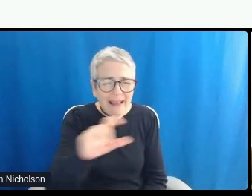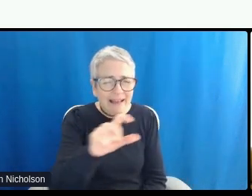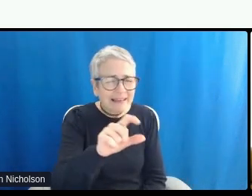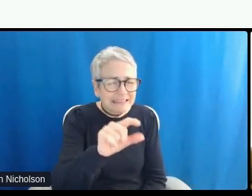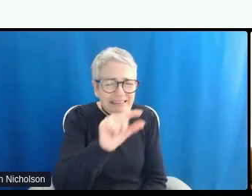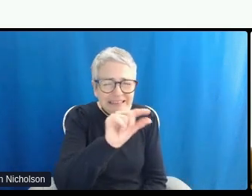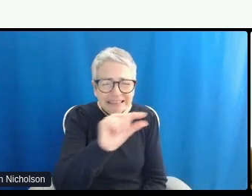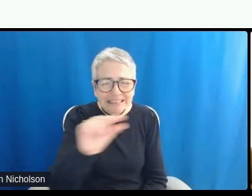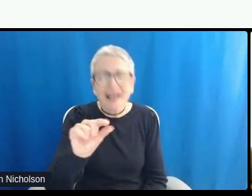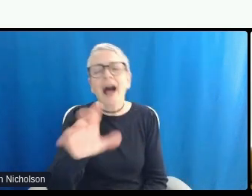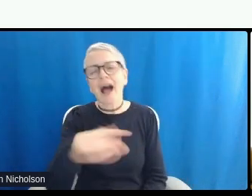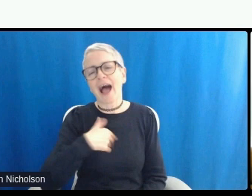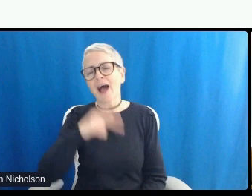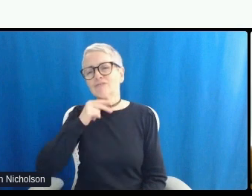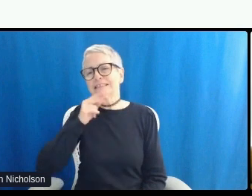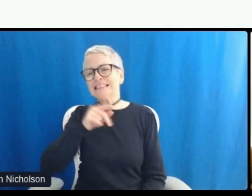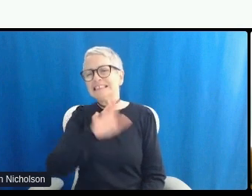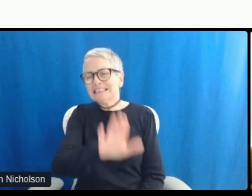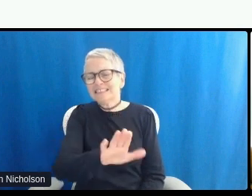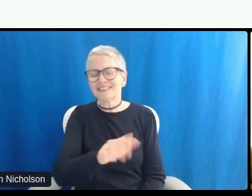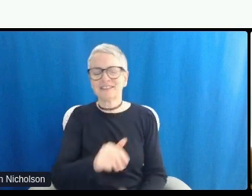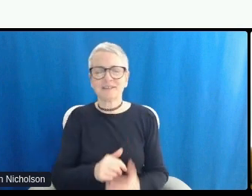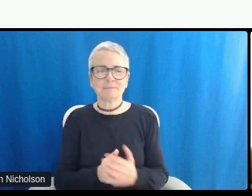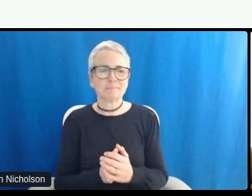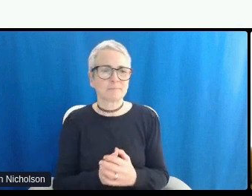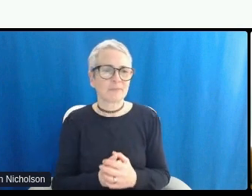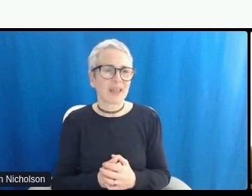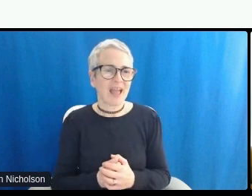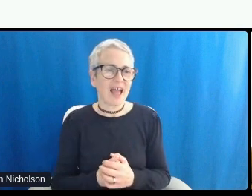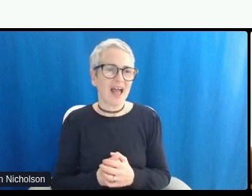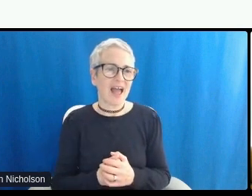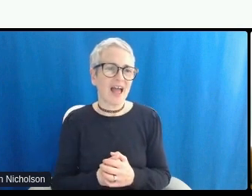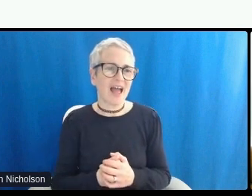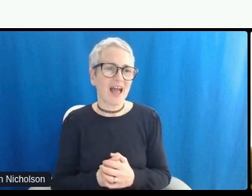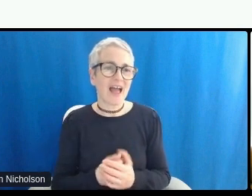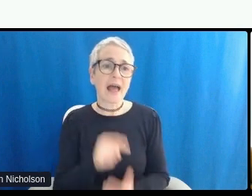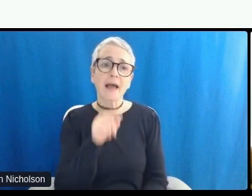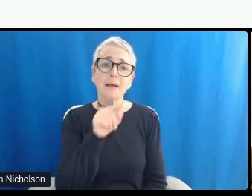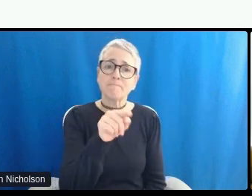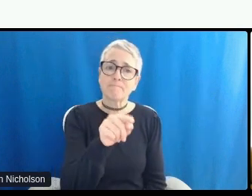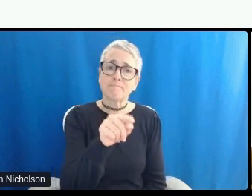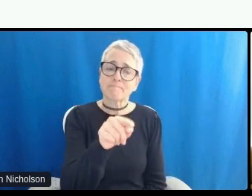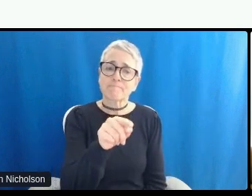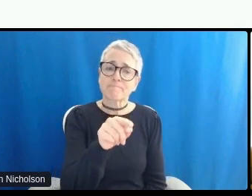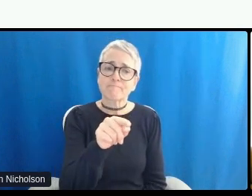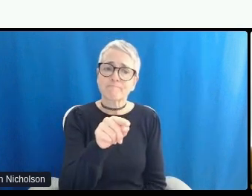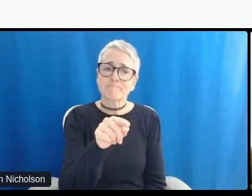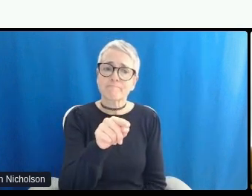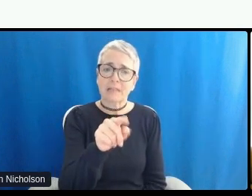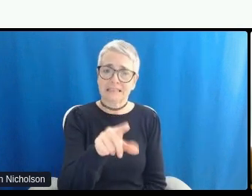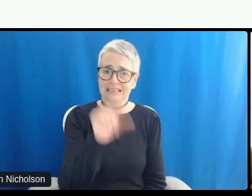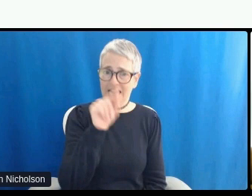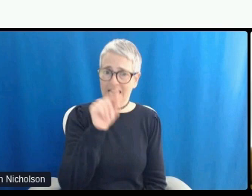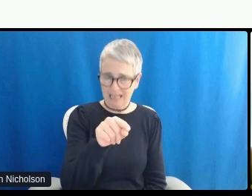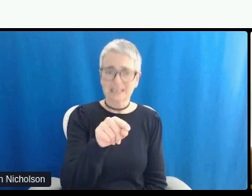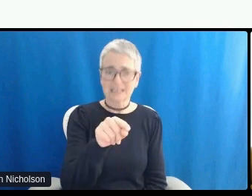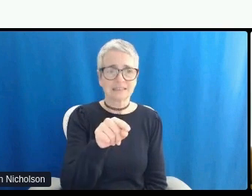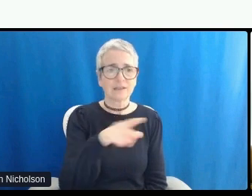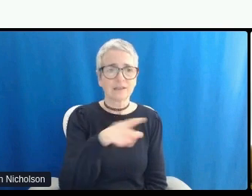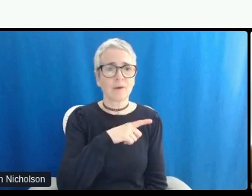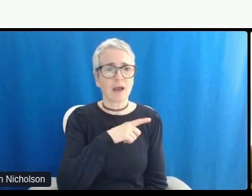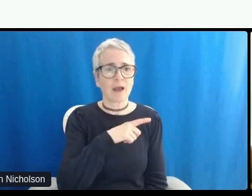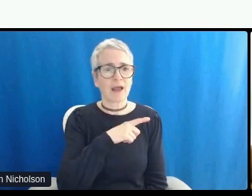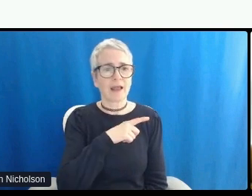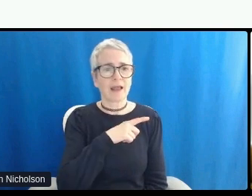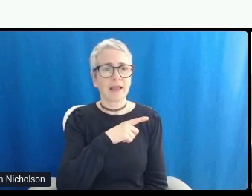out. But we've chosen this because it was one of the areas in which I think Jennifer found there were